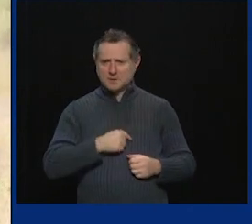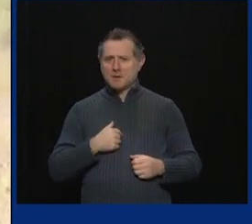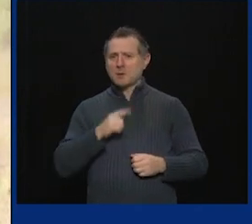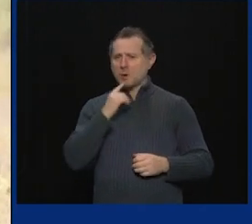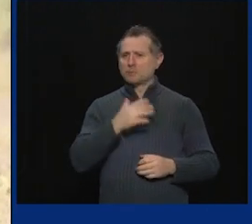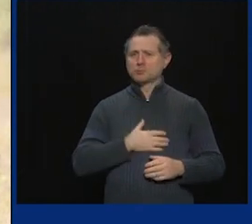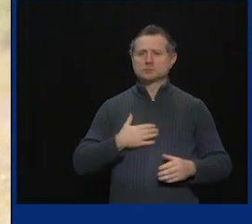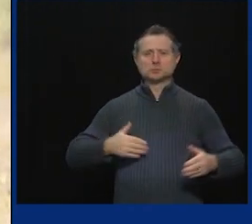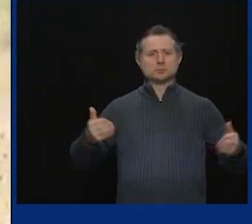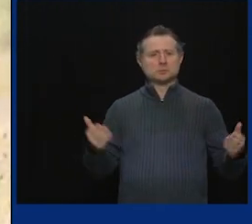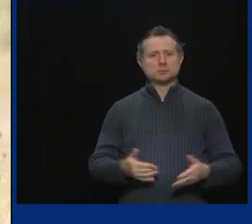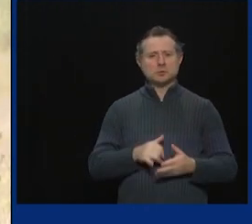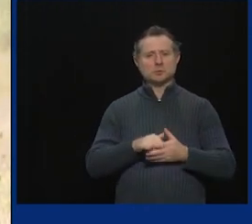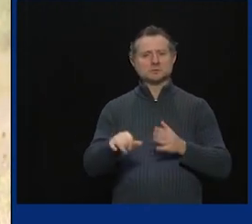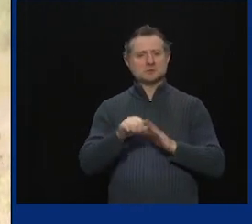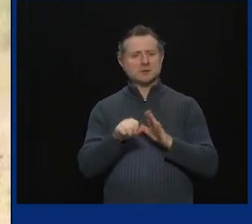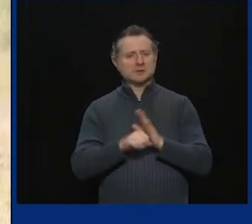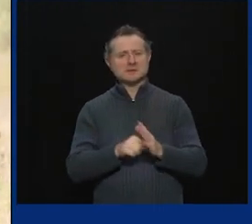Rath.